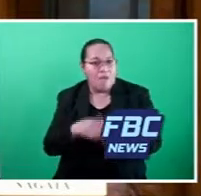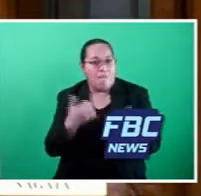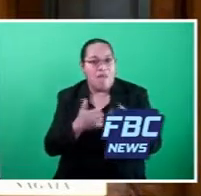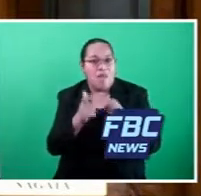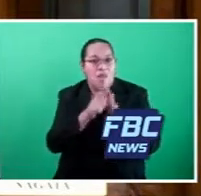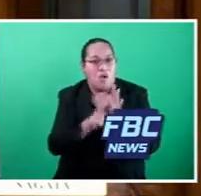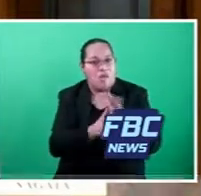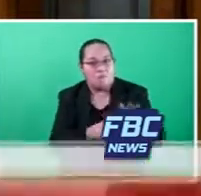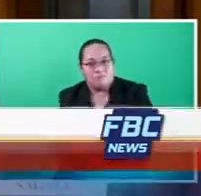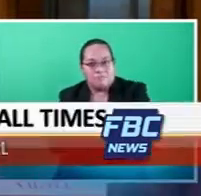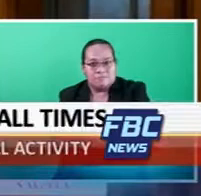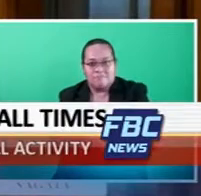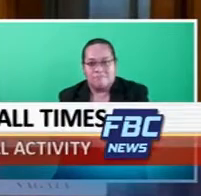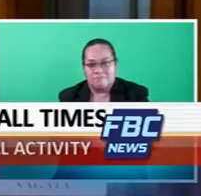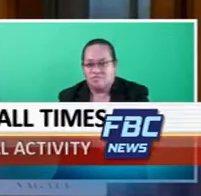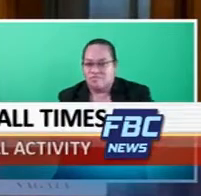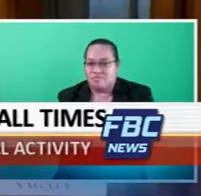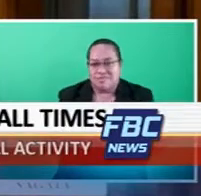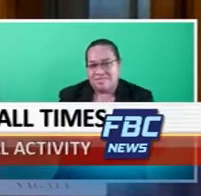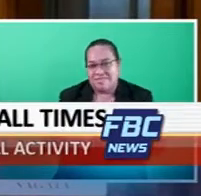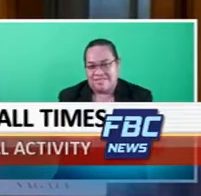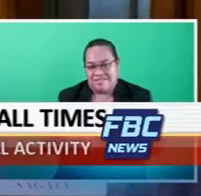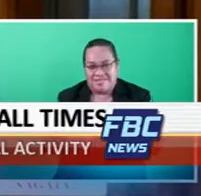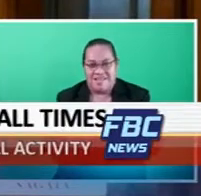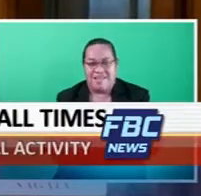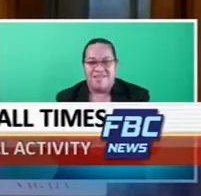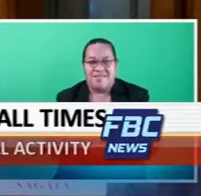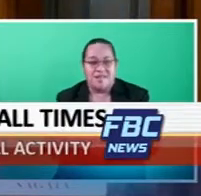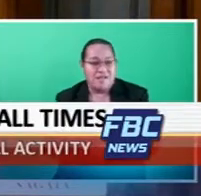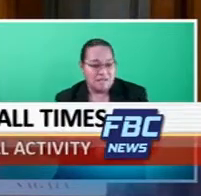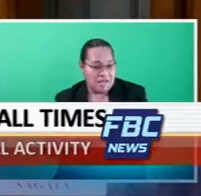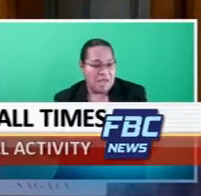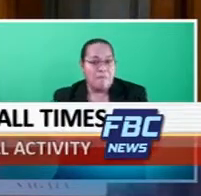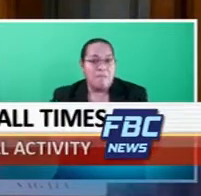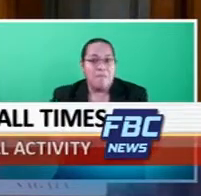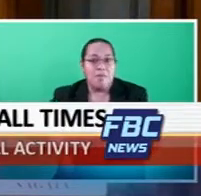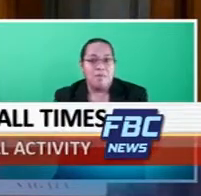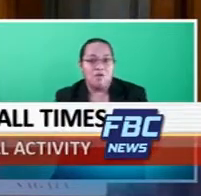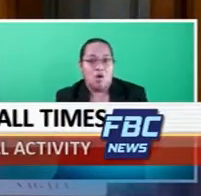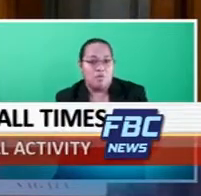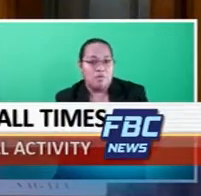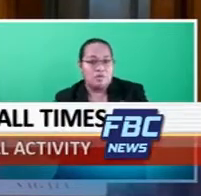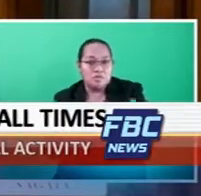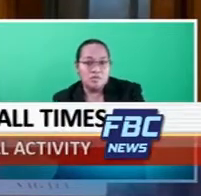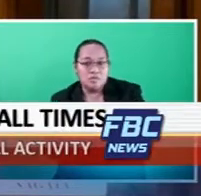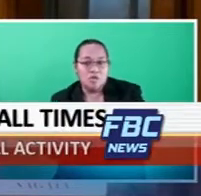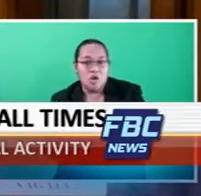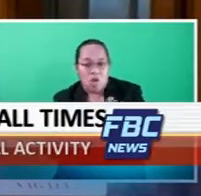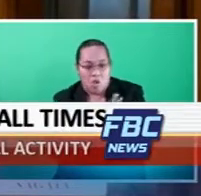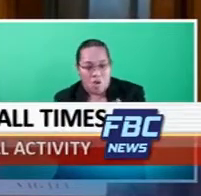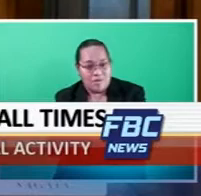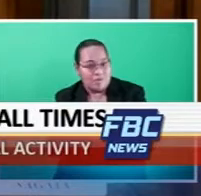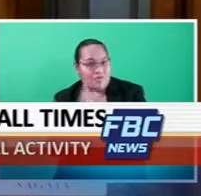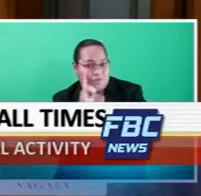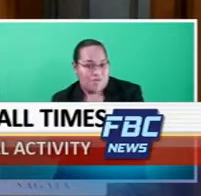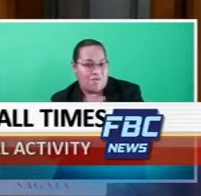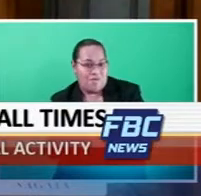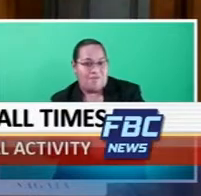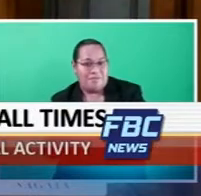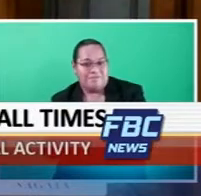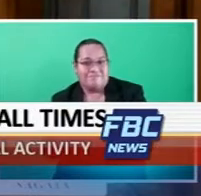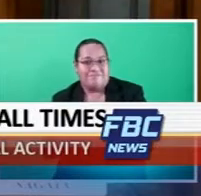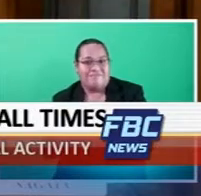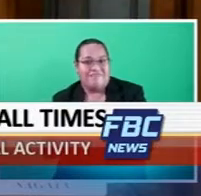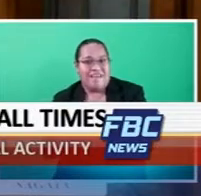them have been prosecuted. In fact, some of the members of the opposition party have also, who are also practitioners, have felt the full brunt